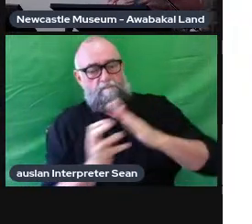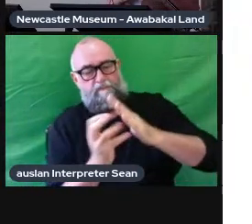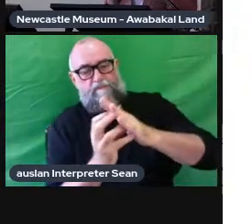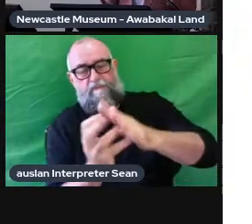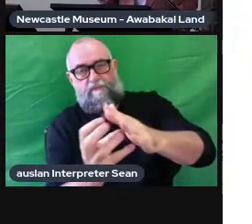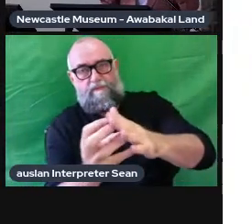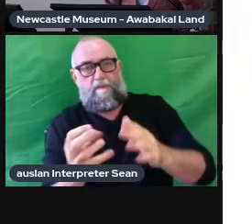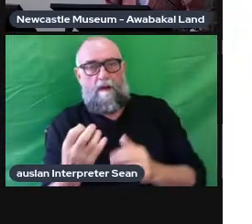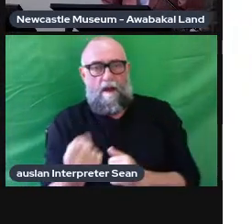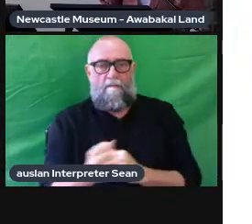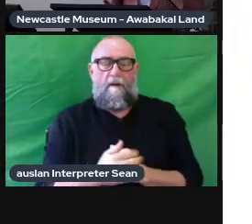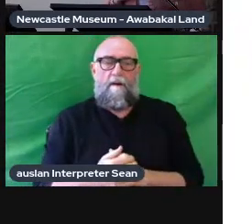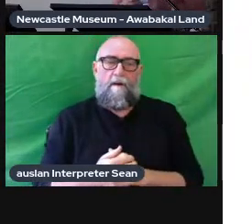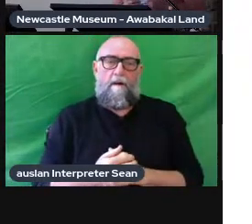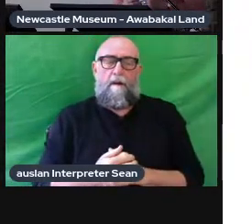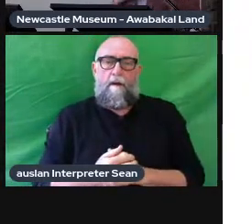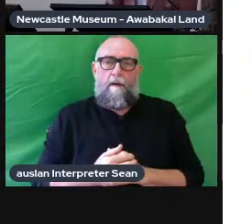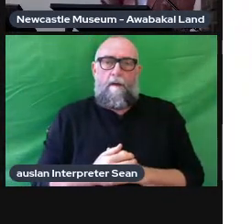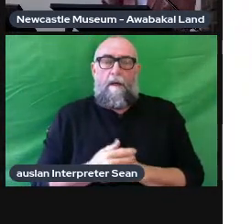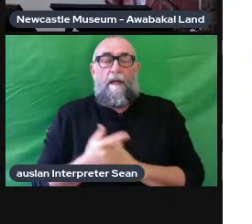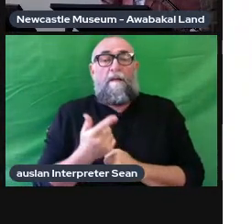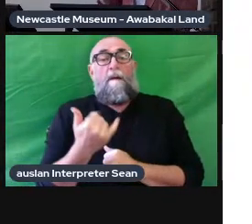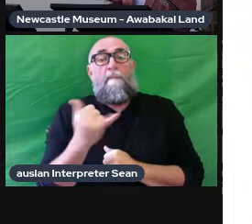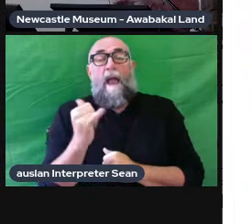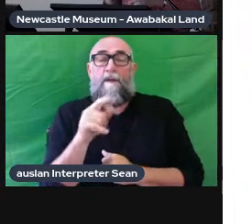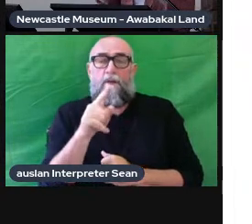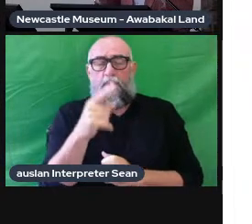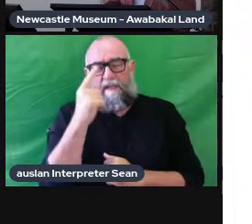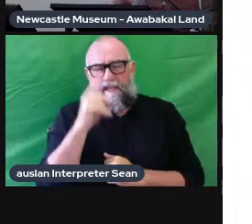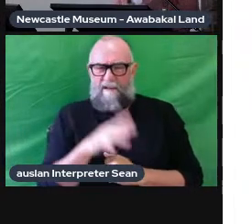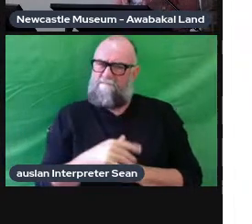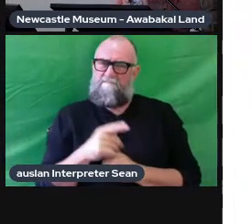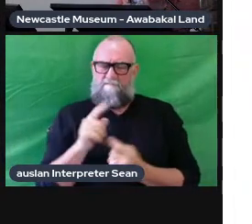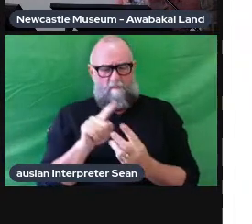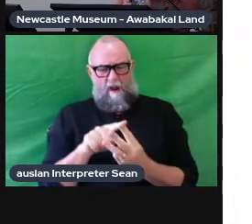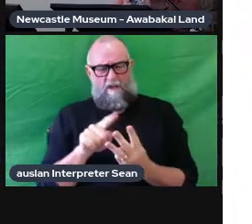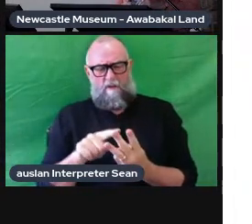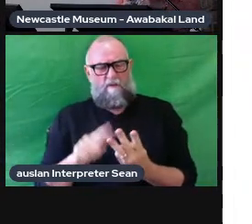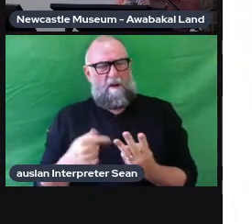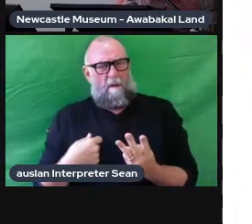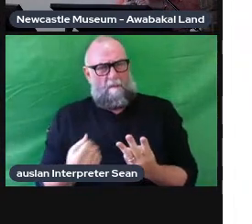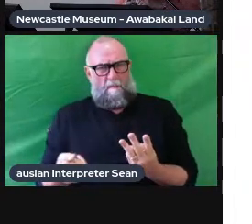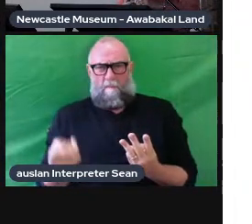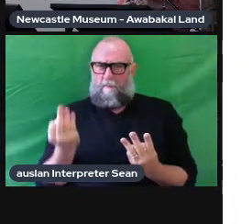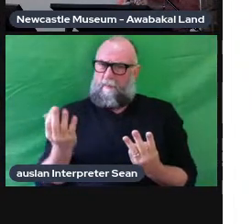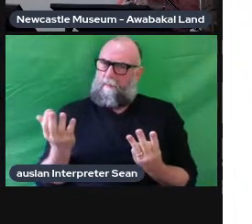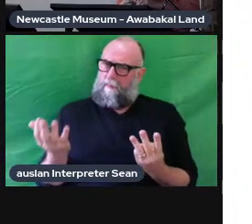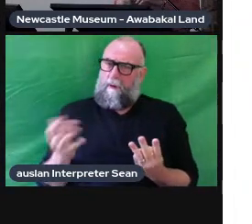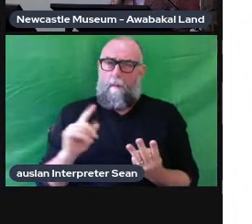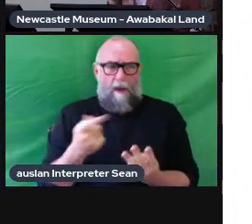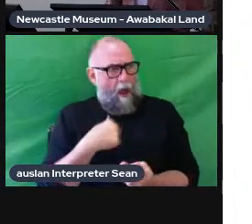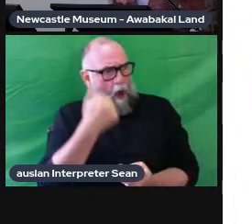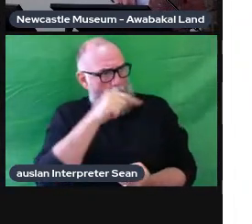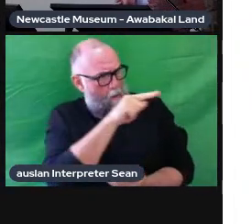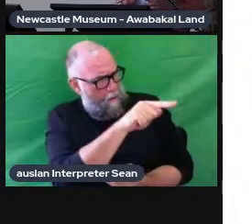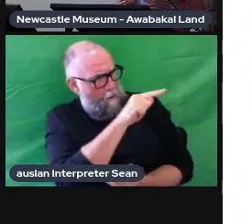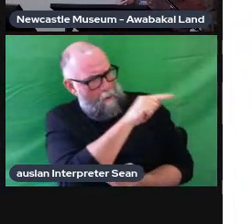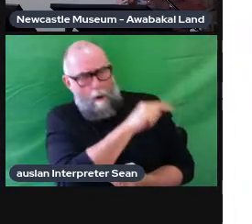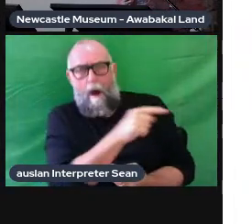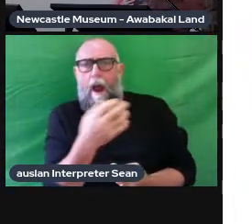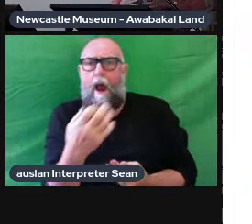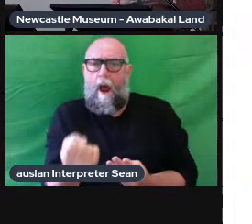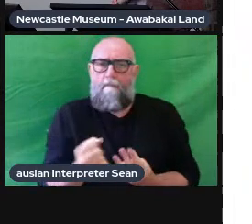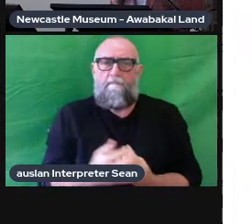this room are thinking, well, some of that does relate to me, or I can appreciate that and seen that in people that I know. There are also